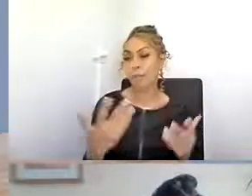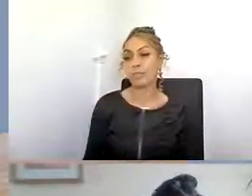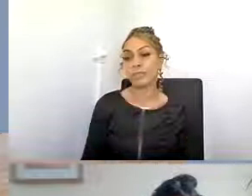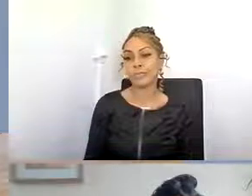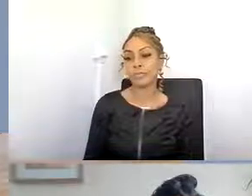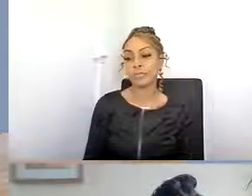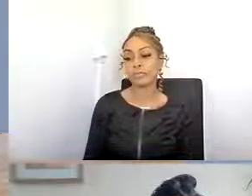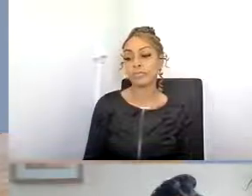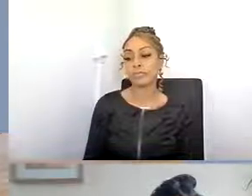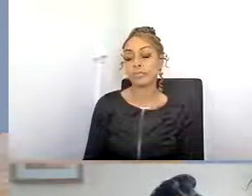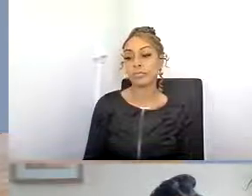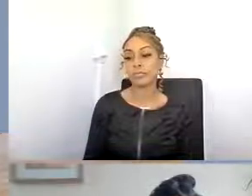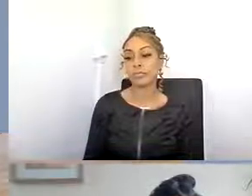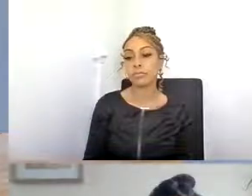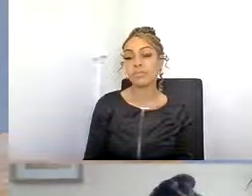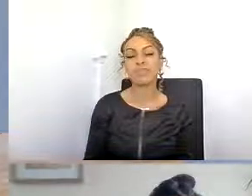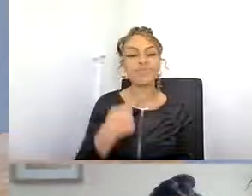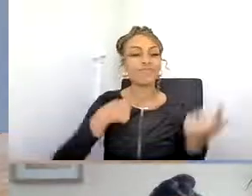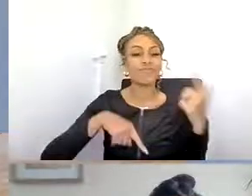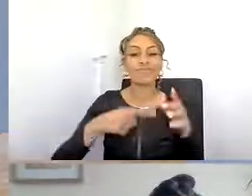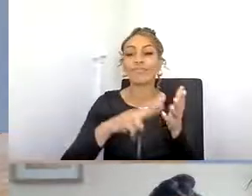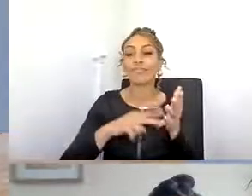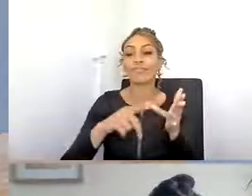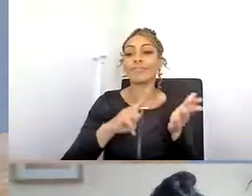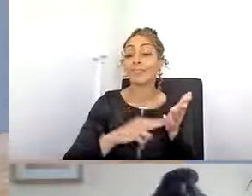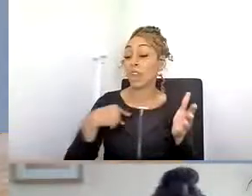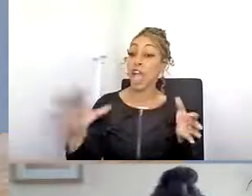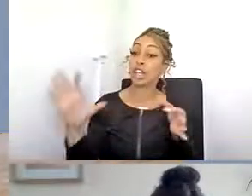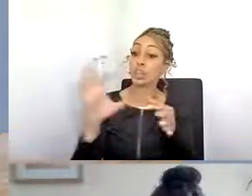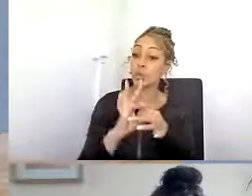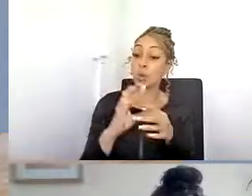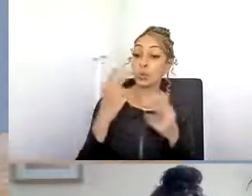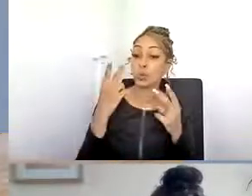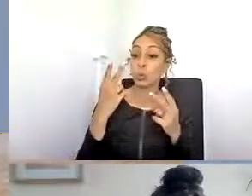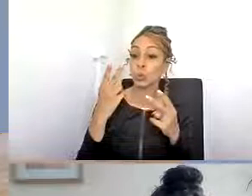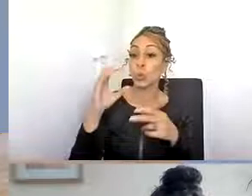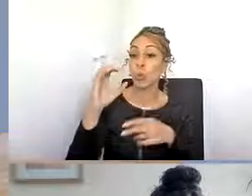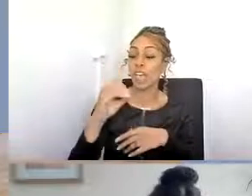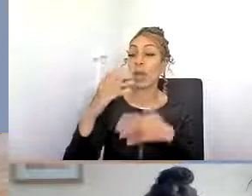in the main decided by Alan, and I joined Gerward in 2010, and